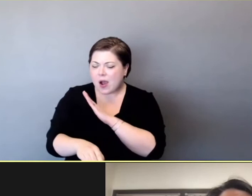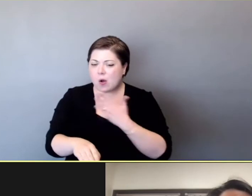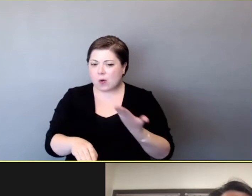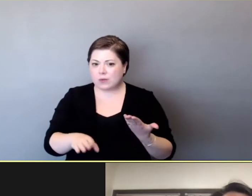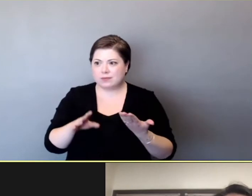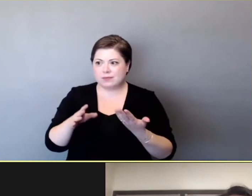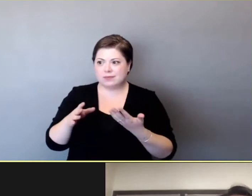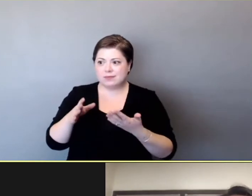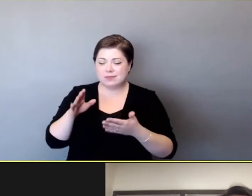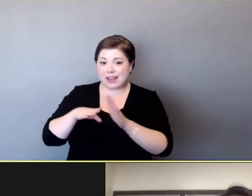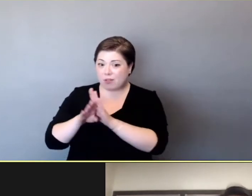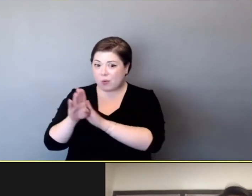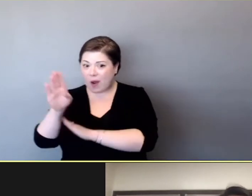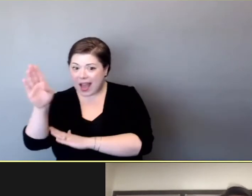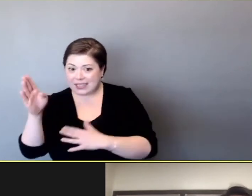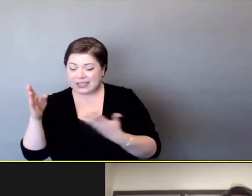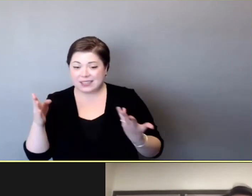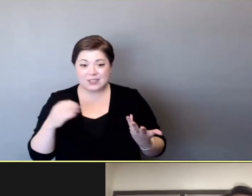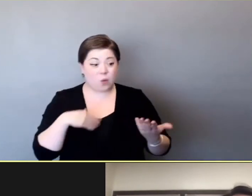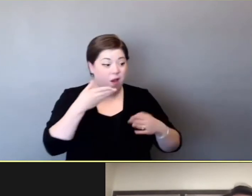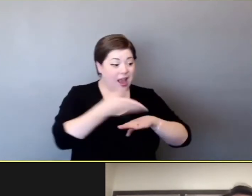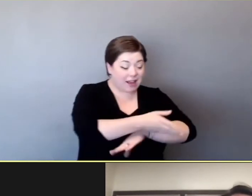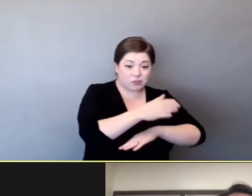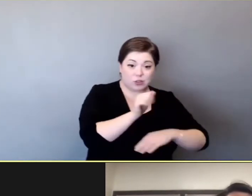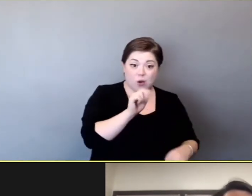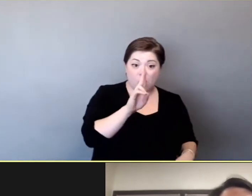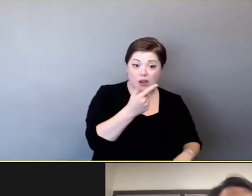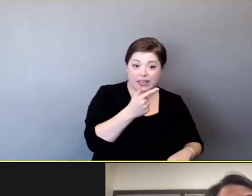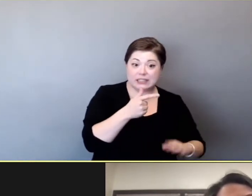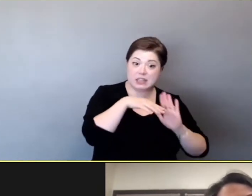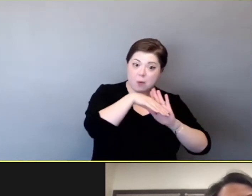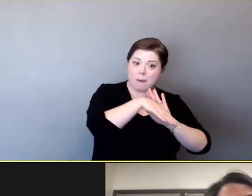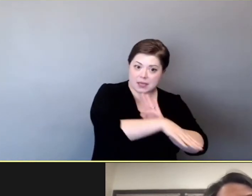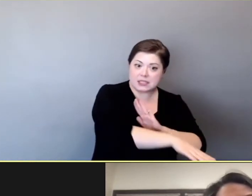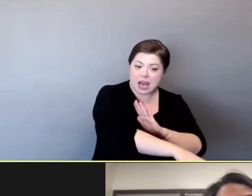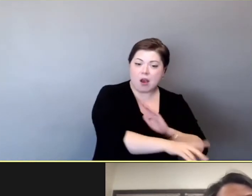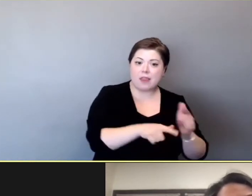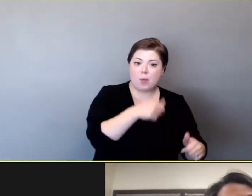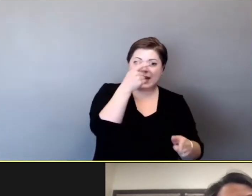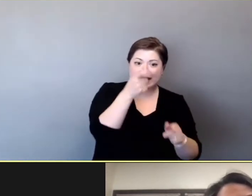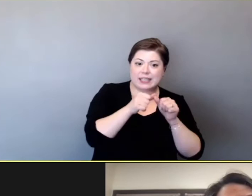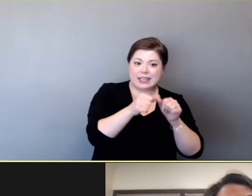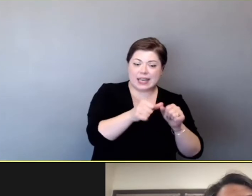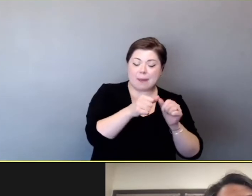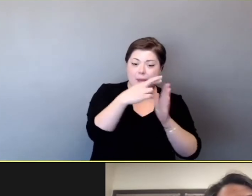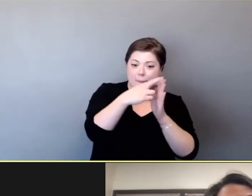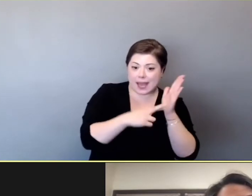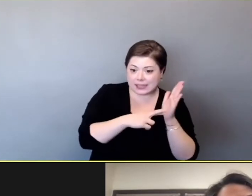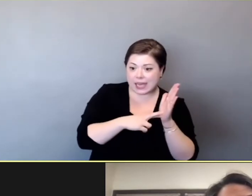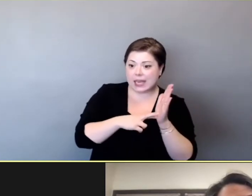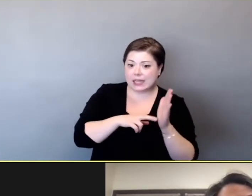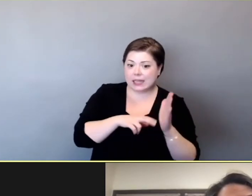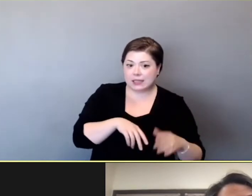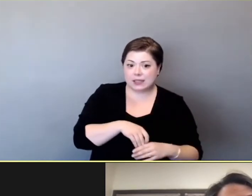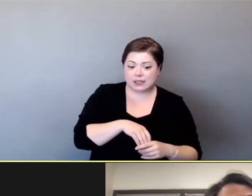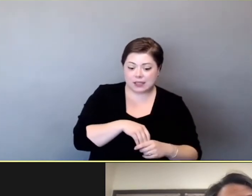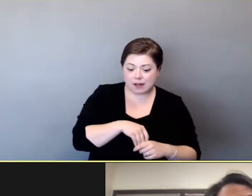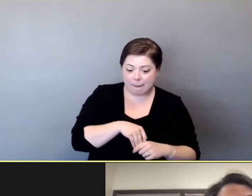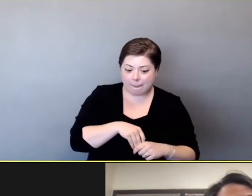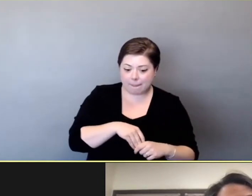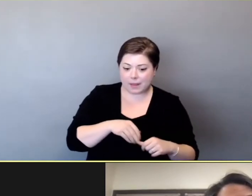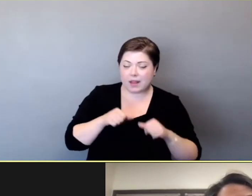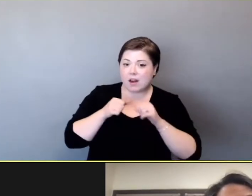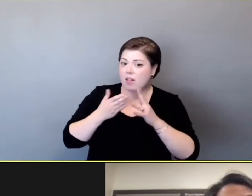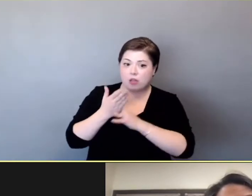after August they went back down, but we kept the mandate in, and then they went back up, and we had the mandate in all through the biggest period. We